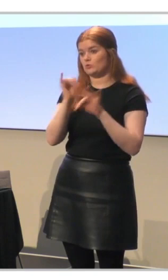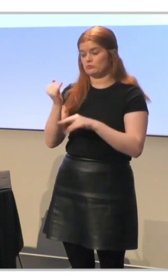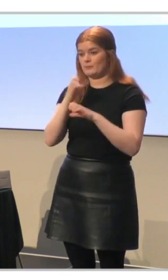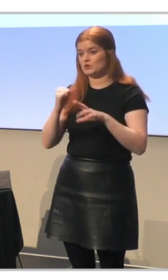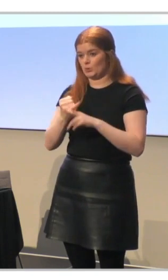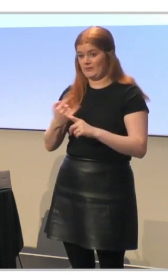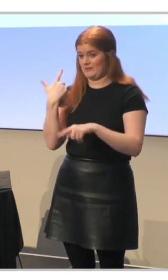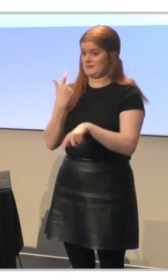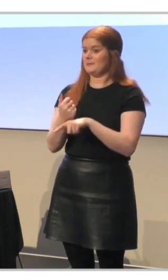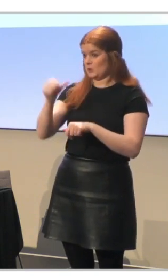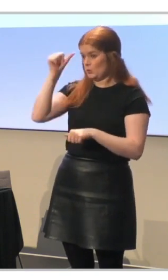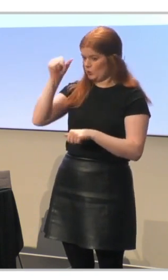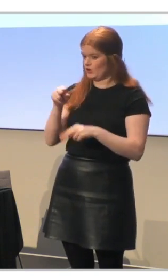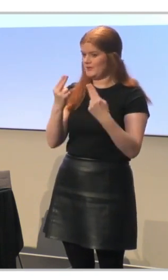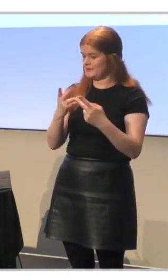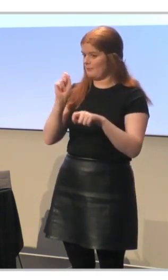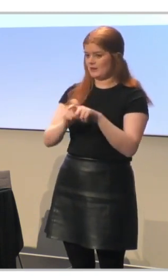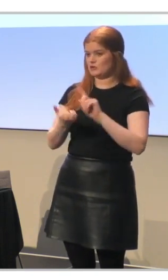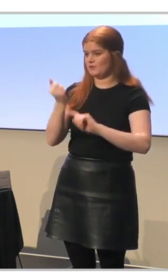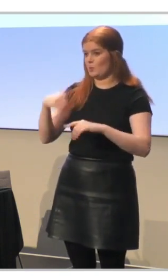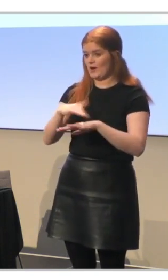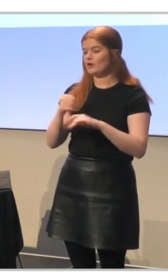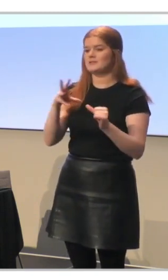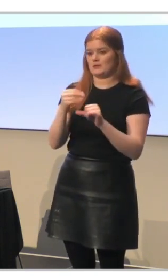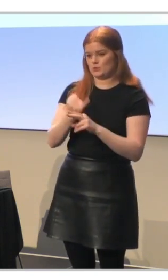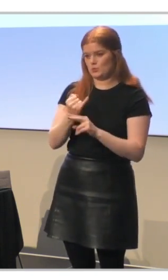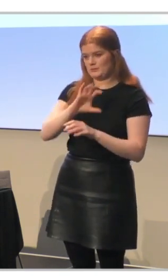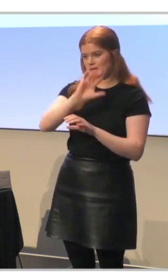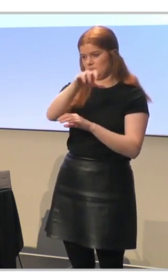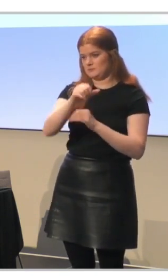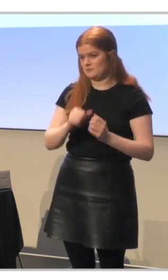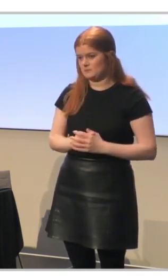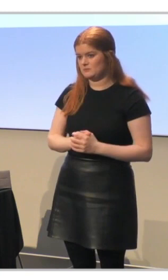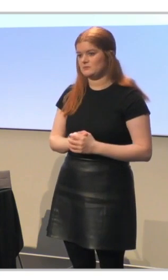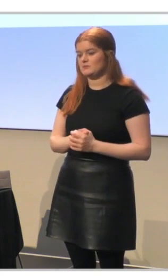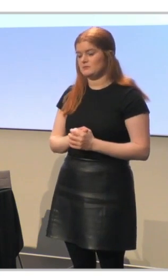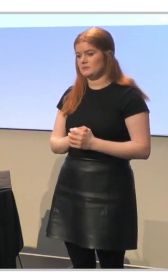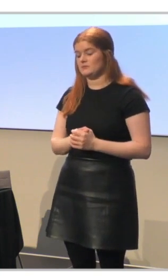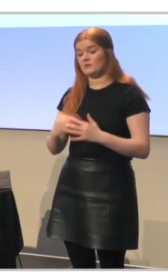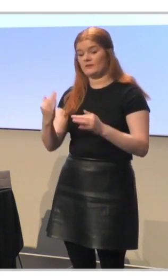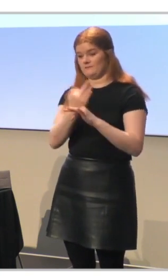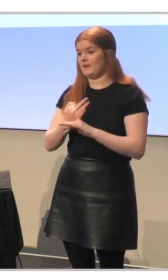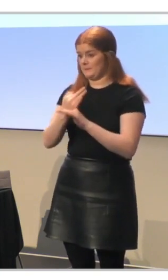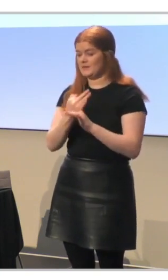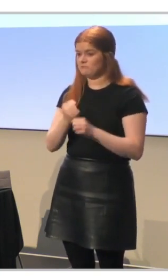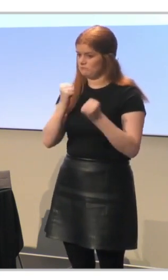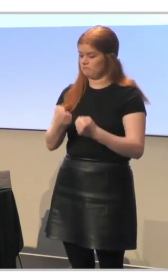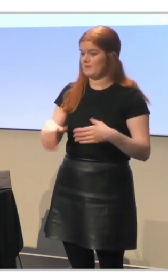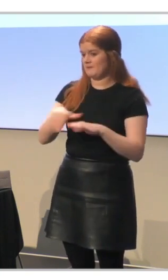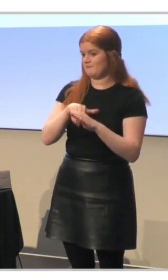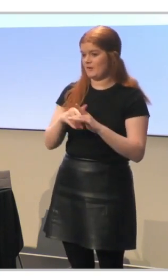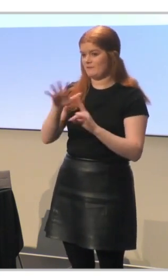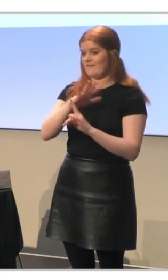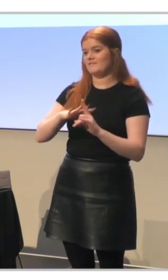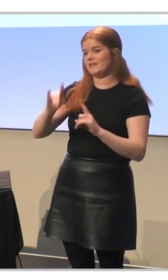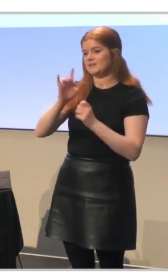and at the time knew that her needs would be best met in a special school placement. Her family are very much involved in the field of